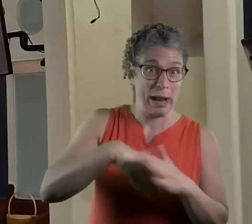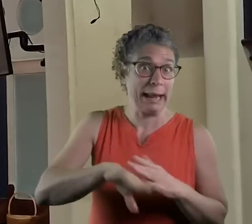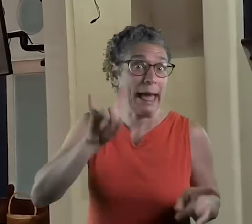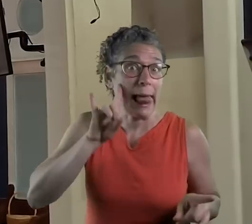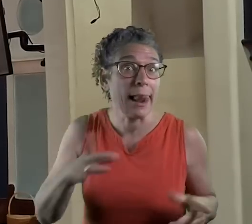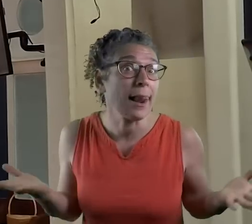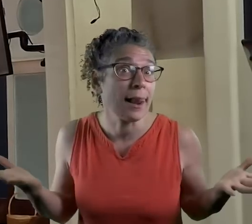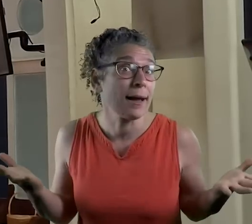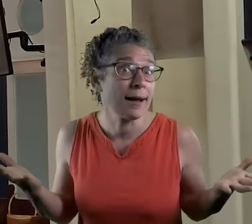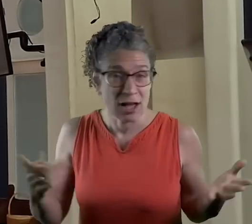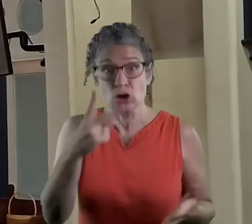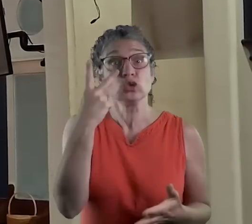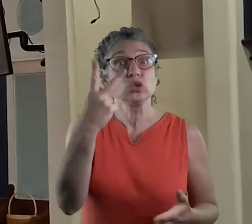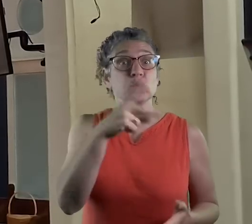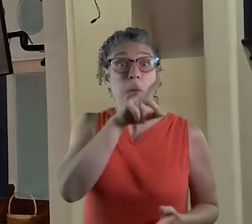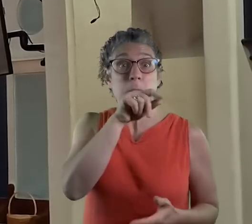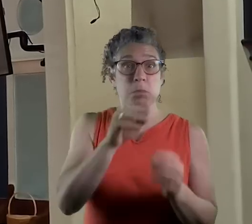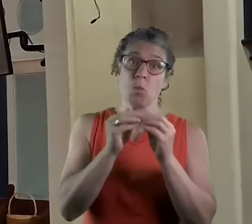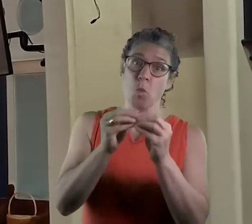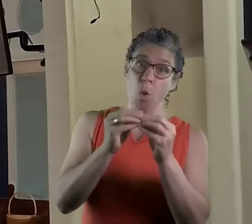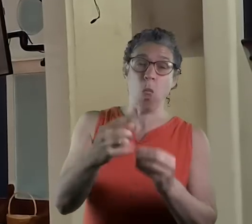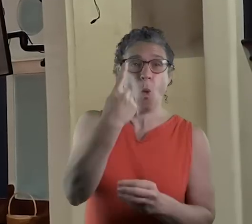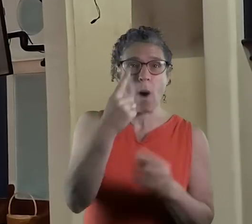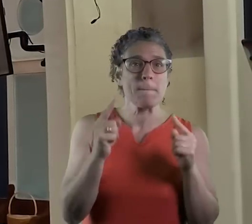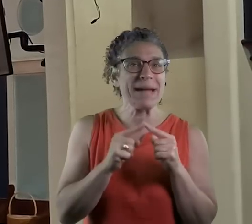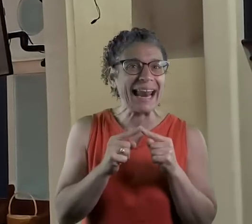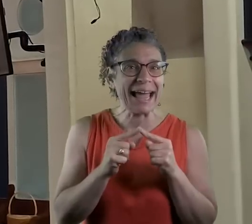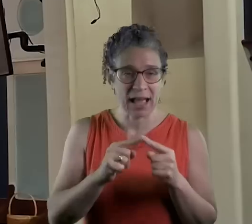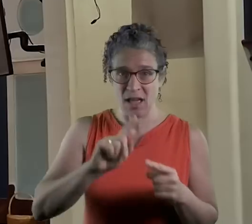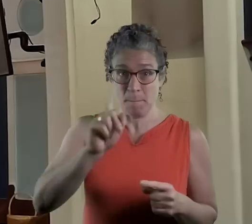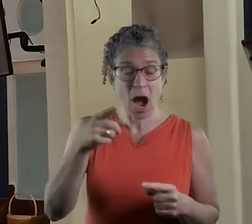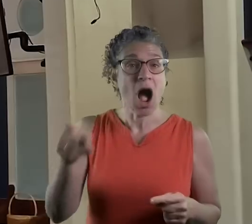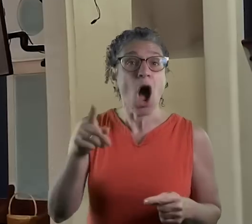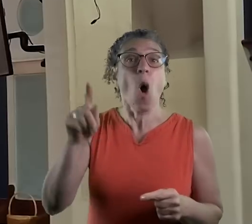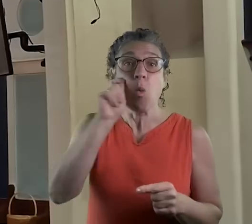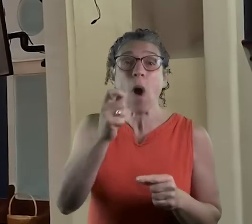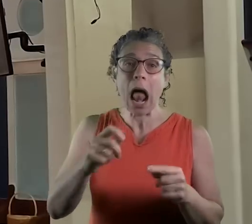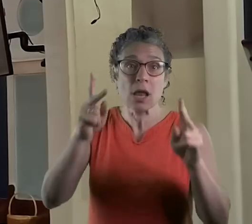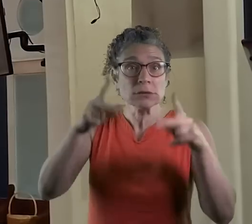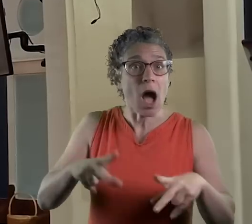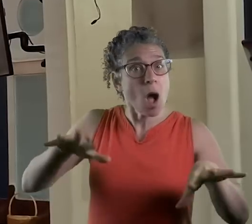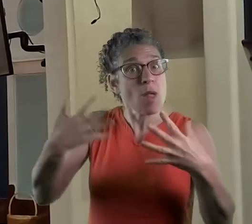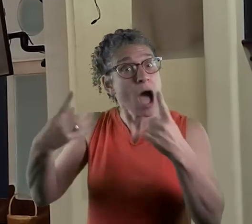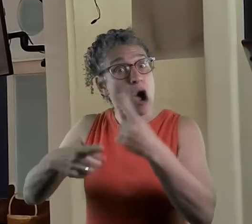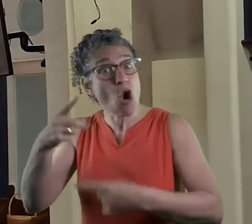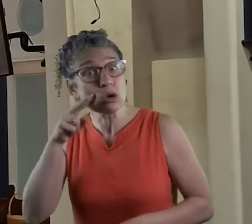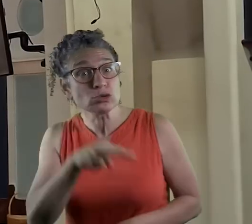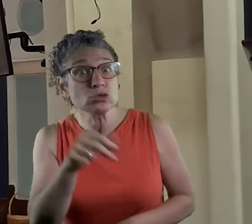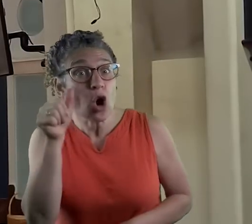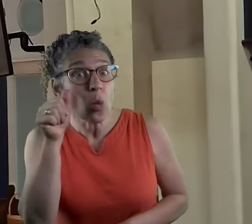two sparrows sold for a penny? Yet not one of them will fall to the ground unperceived by your